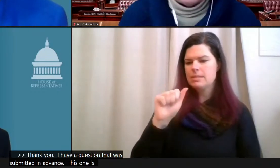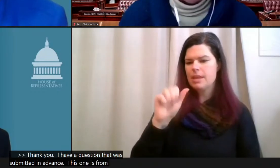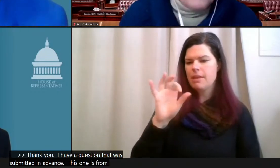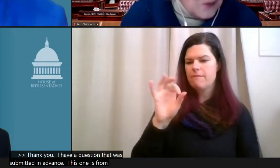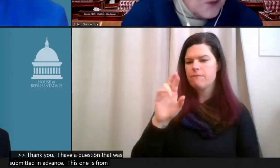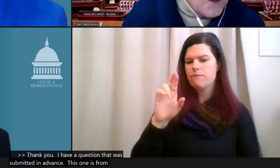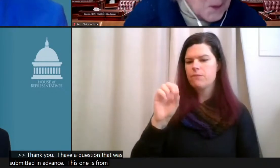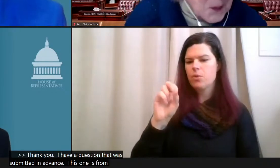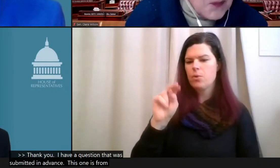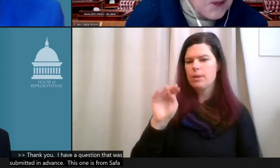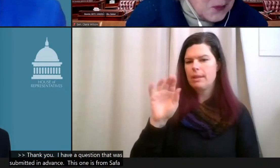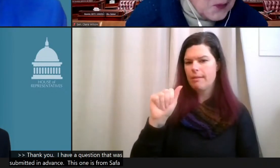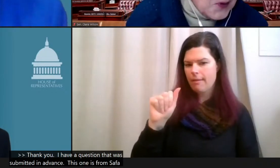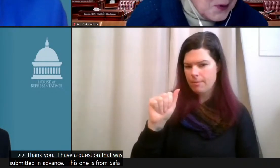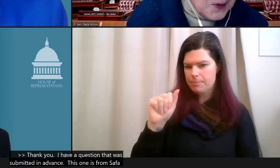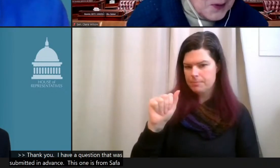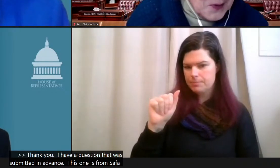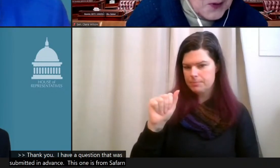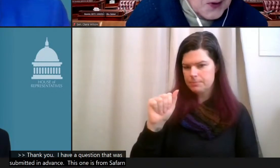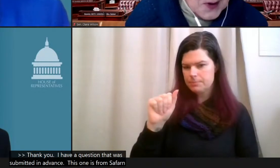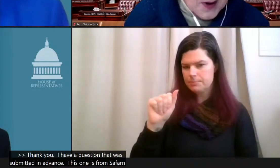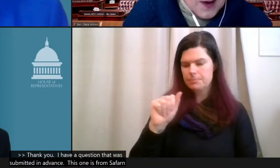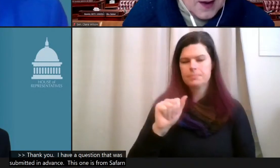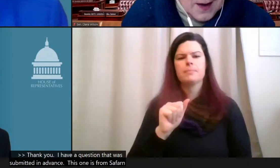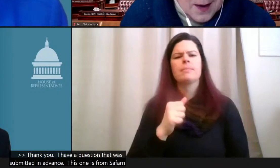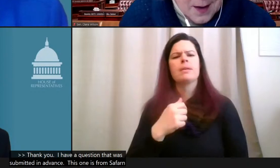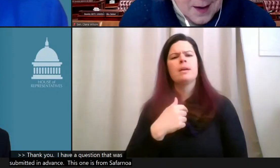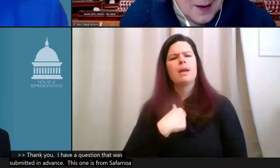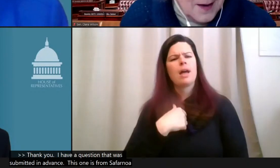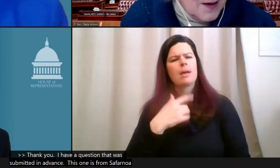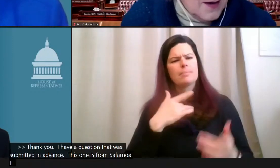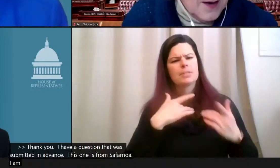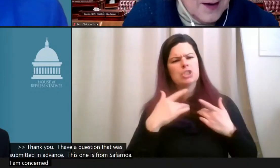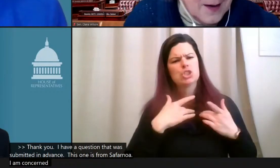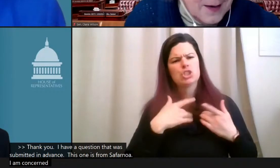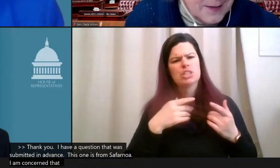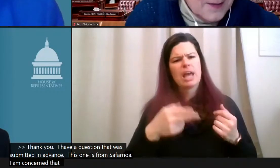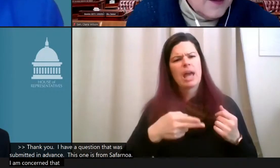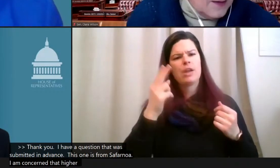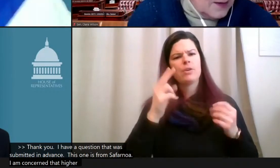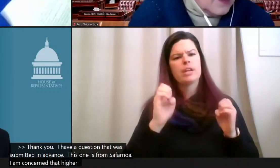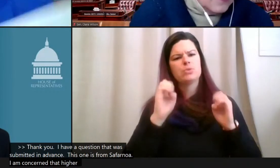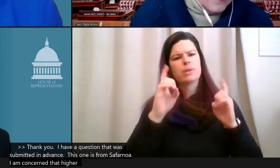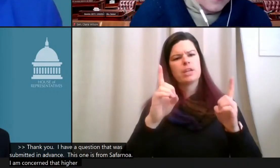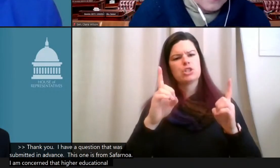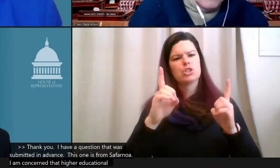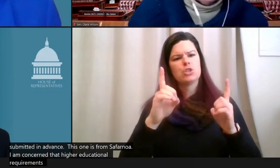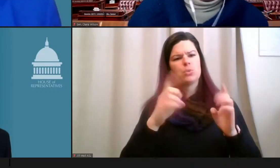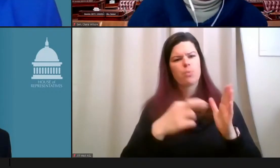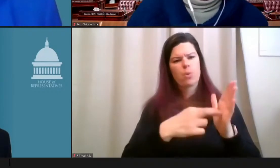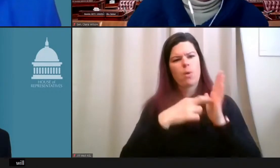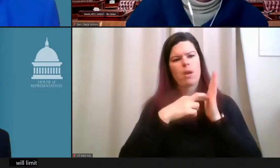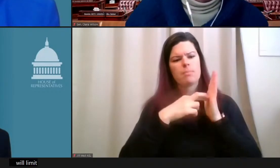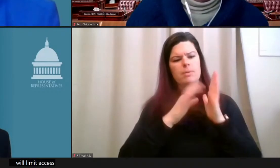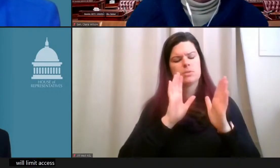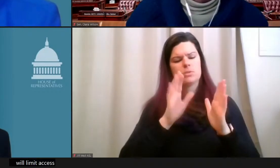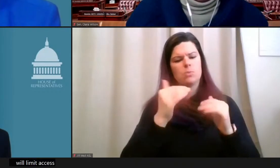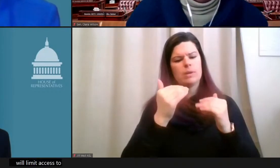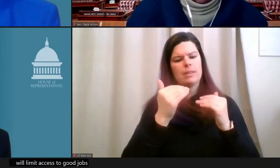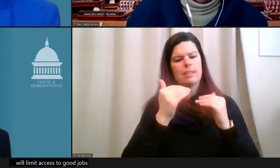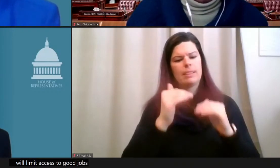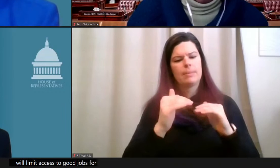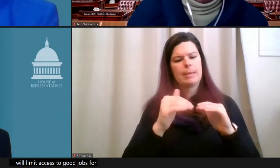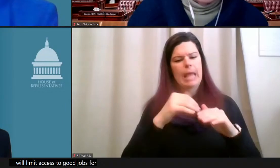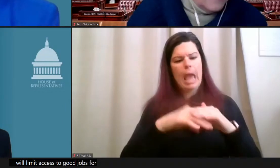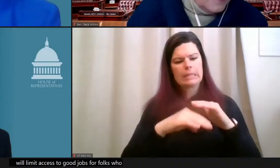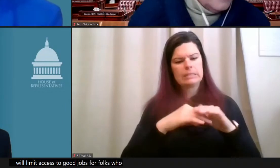asks, I am concerned that higher educational requirements will limit access to good jobs for folks who cannot